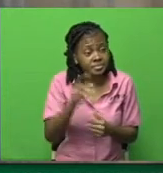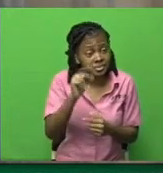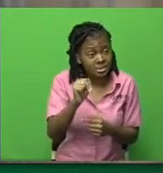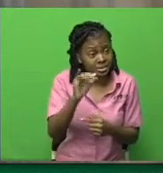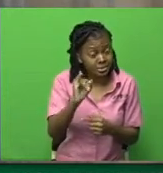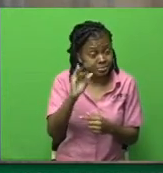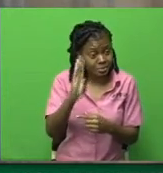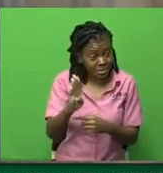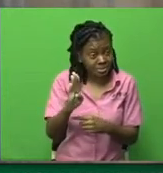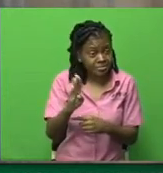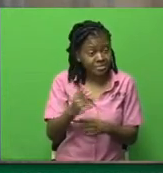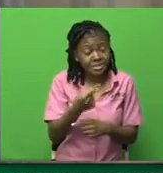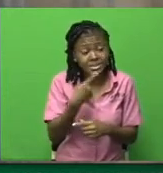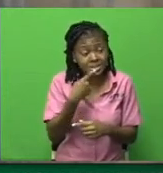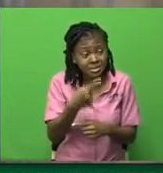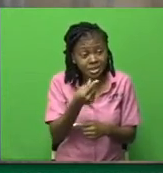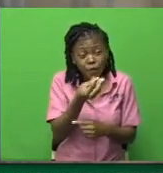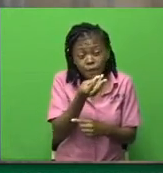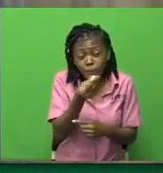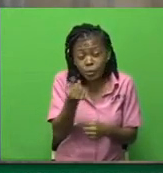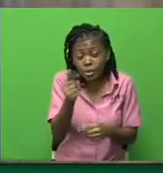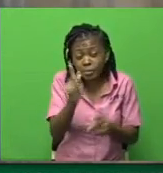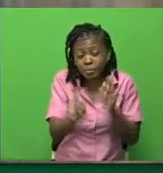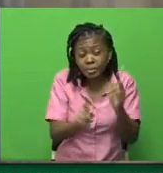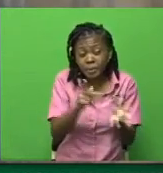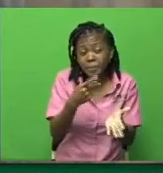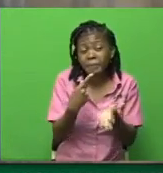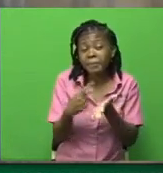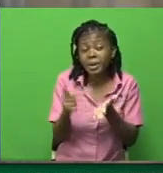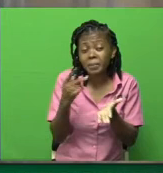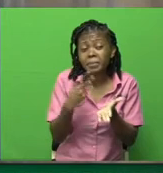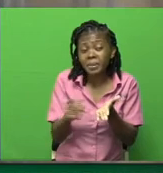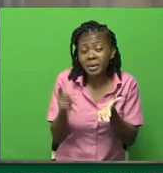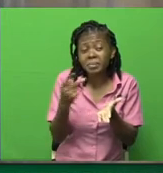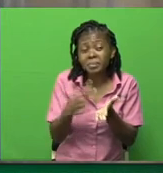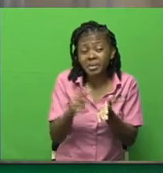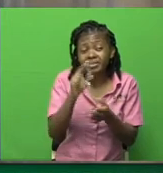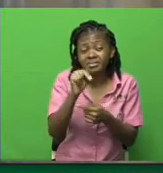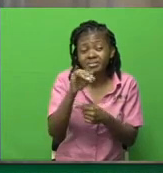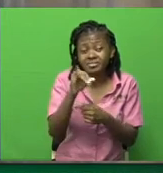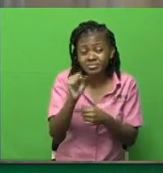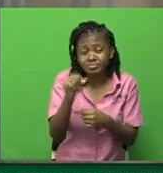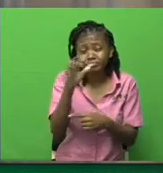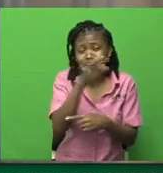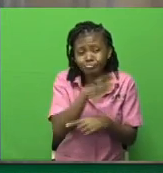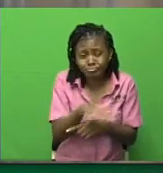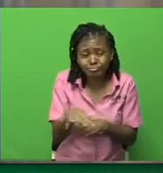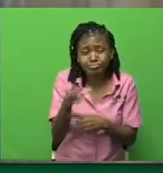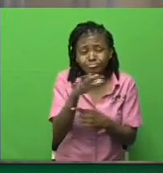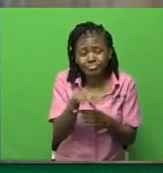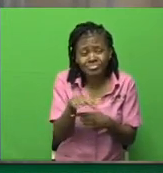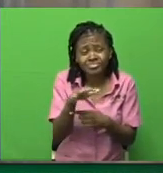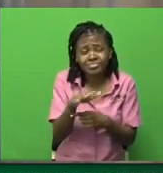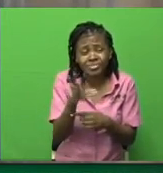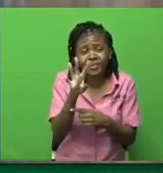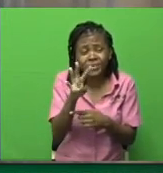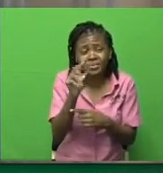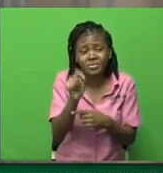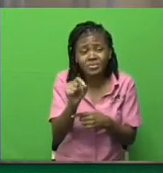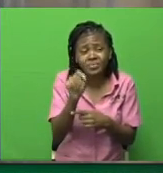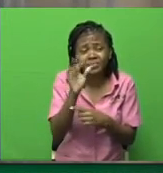decline in contribution income the return of 175 48.48 million to 4.5